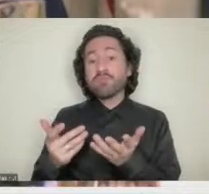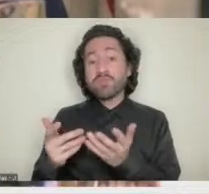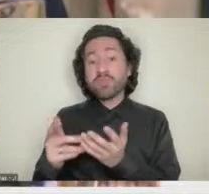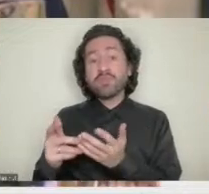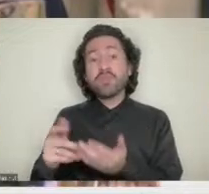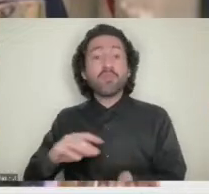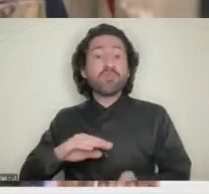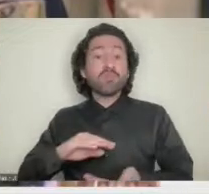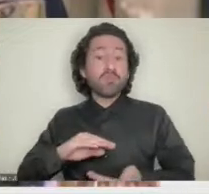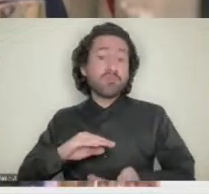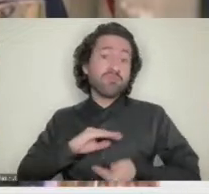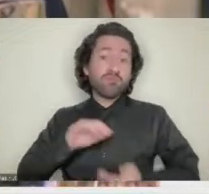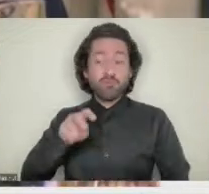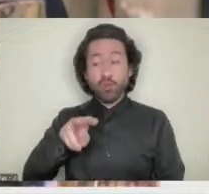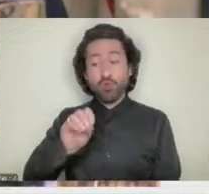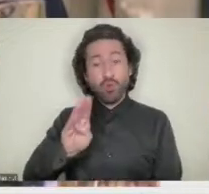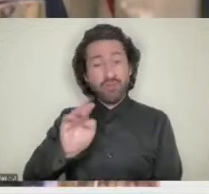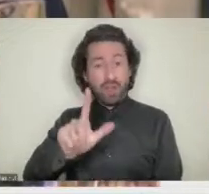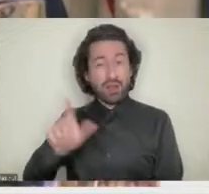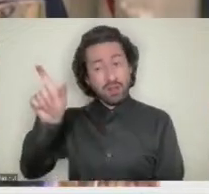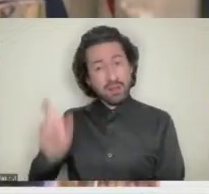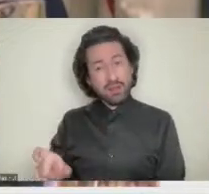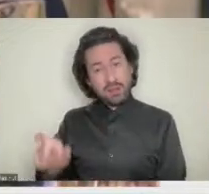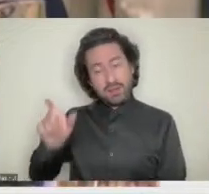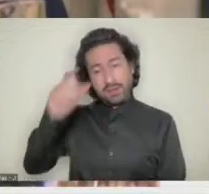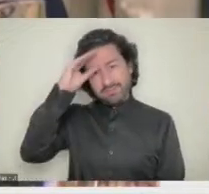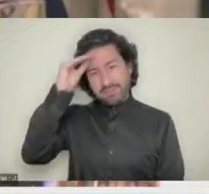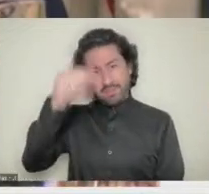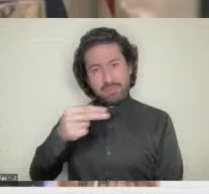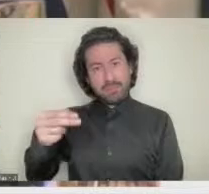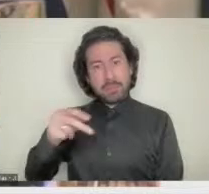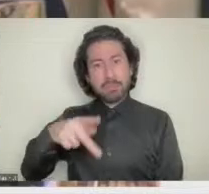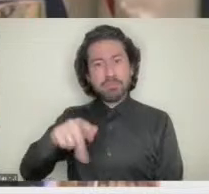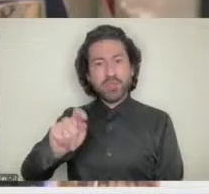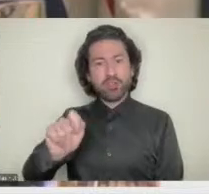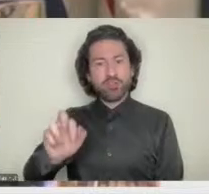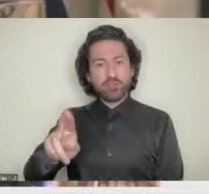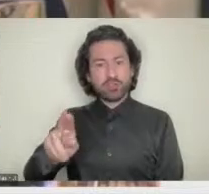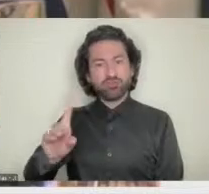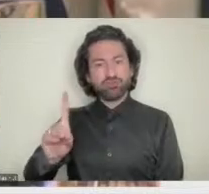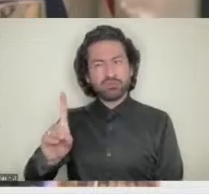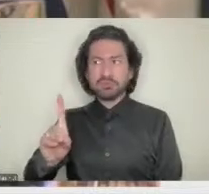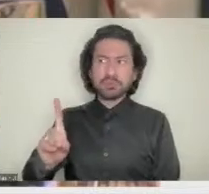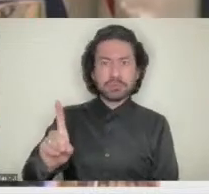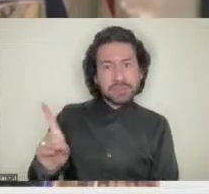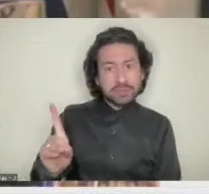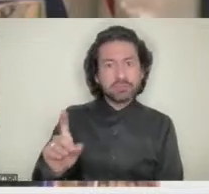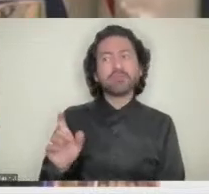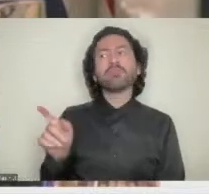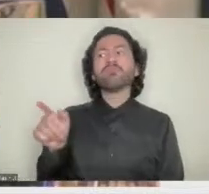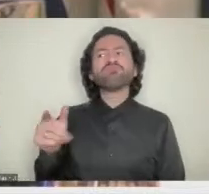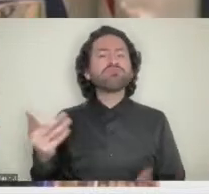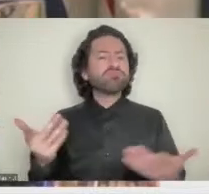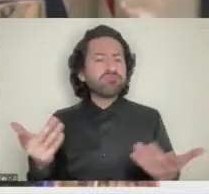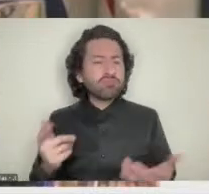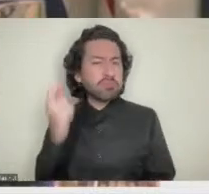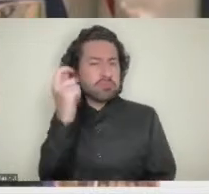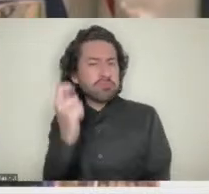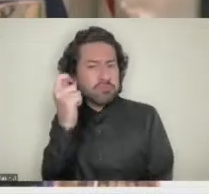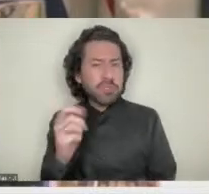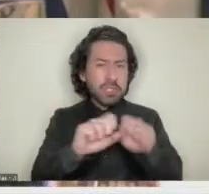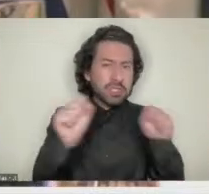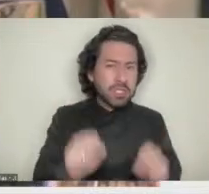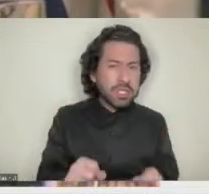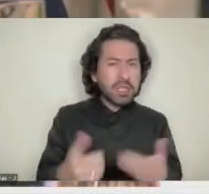the Nobel Prize Peter Timon laureate. And therefore, a definition of what a pension